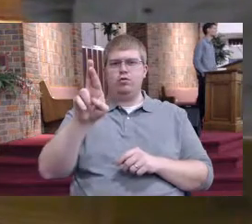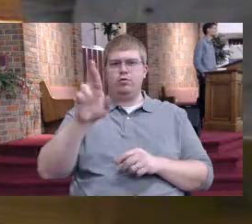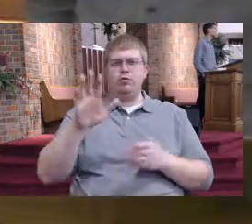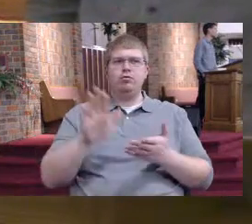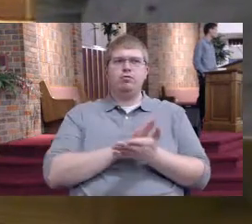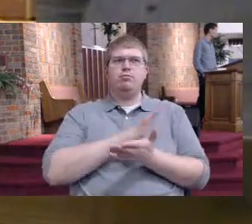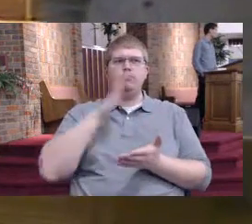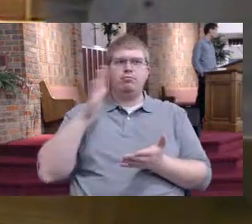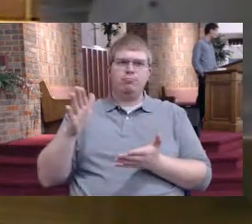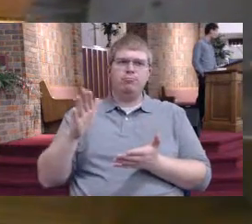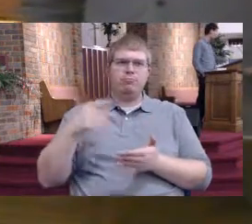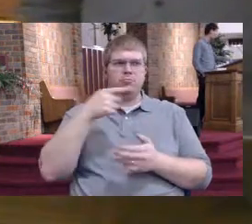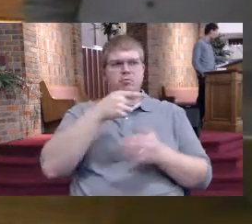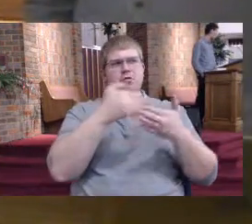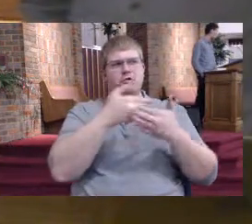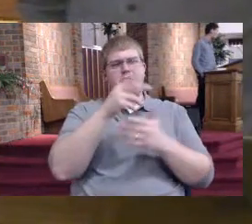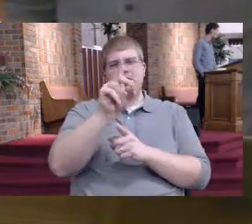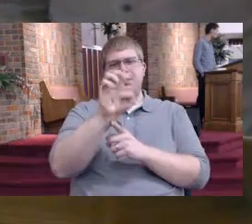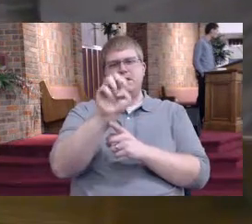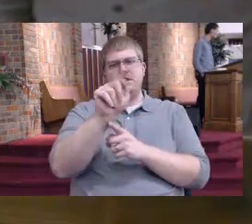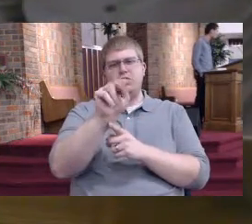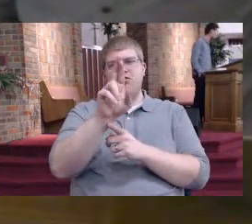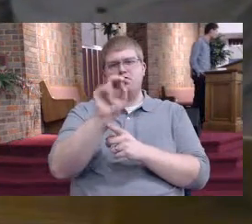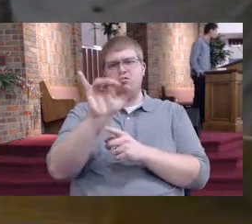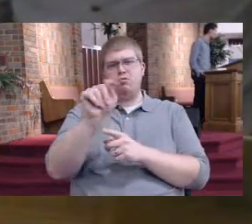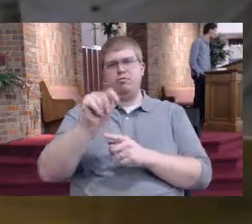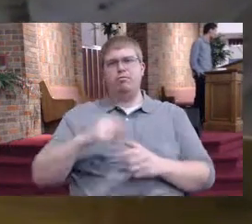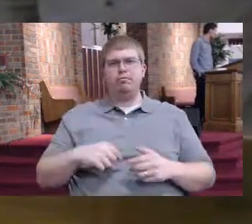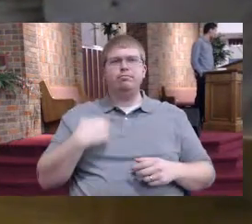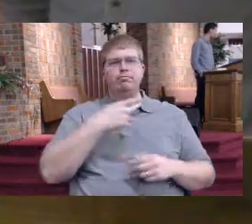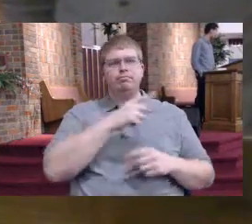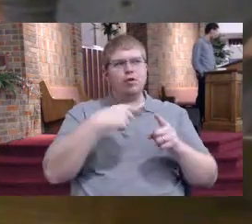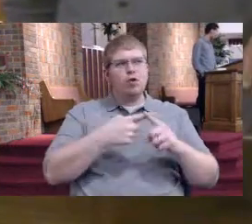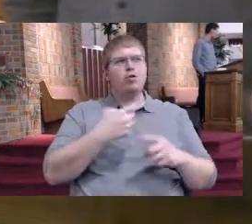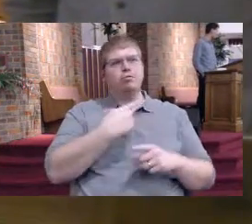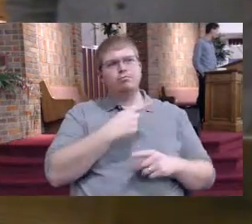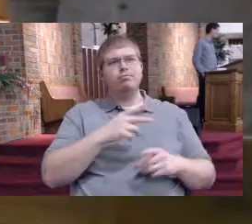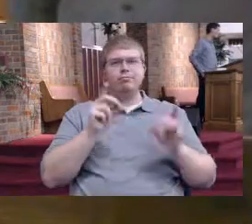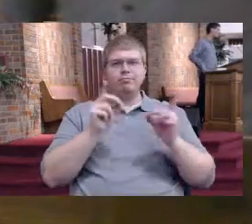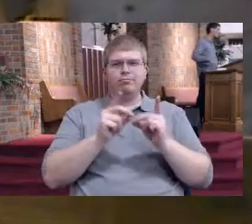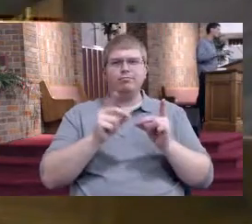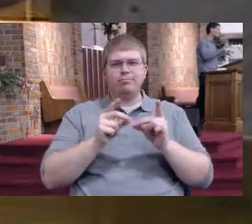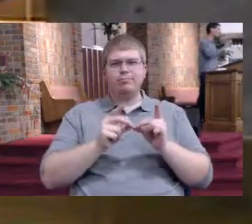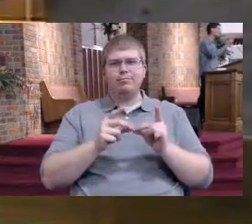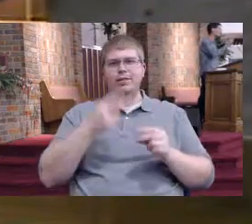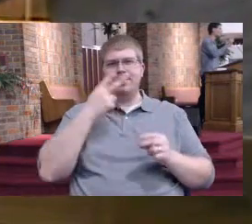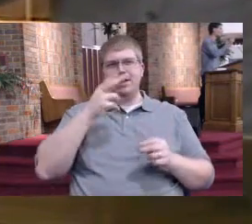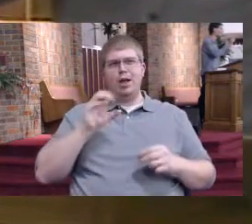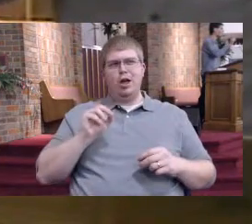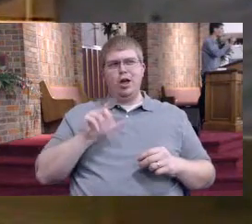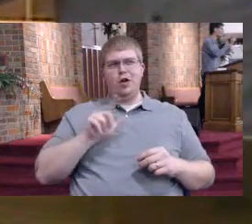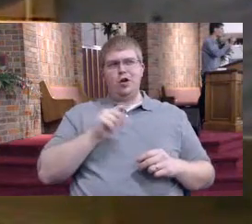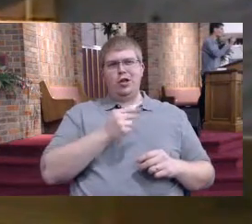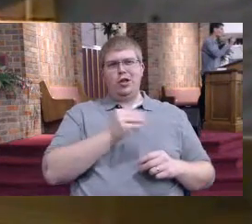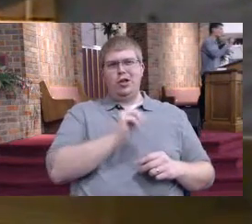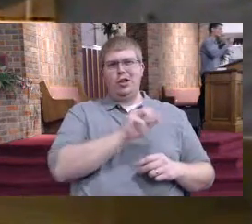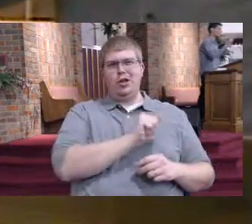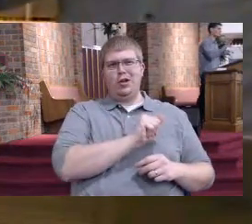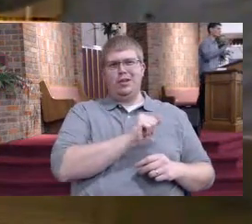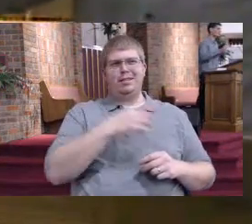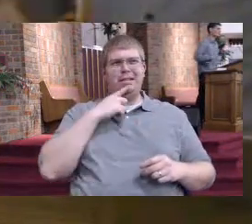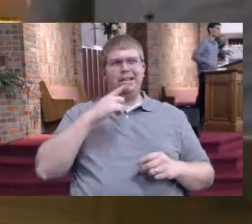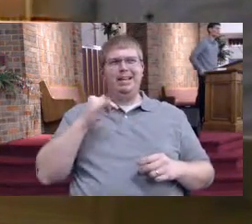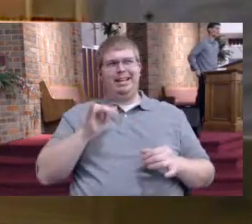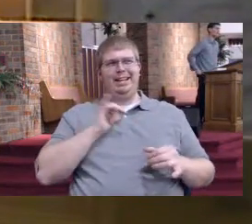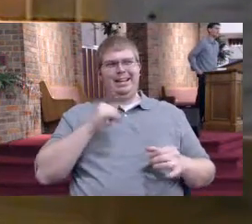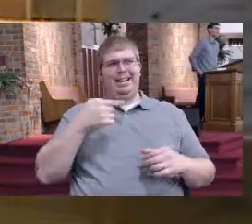of Detroit. And so these are pictures during our dating years. You can kind of see the Oklahoma t-shirt in there. Don't worry about that. I think I got that on